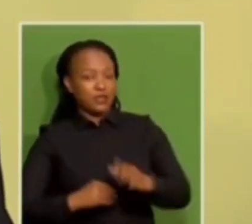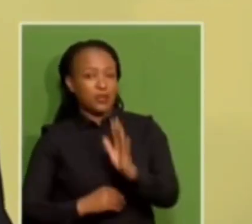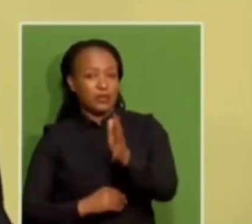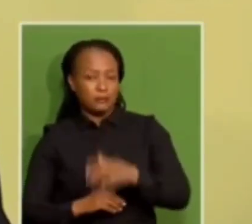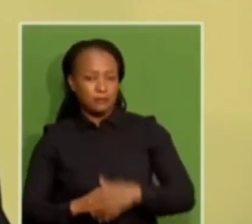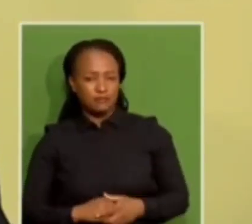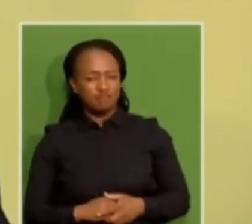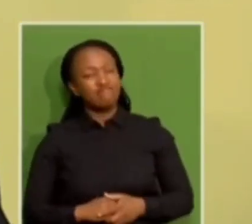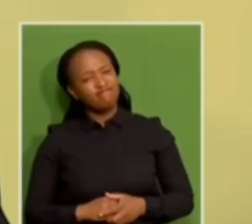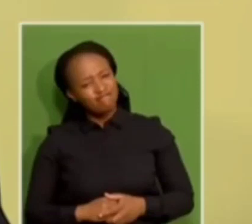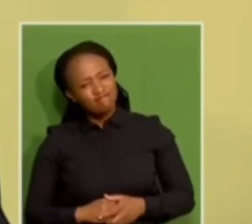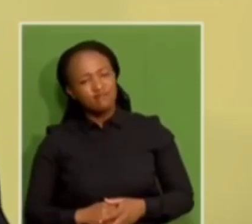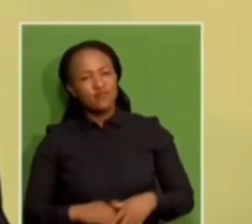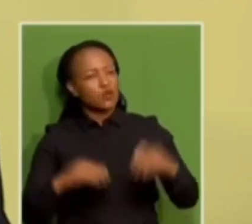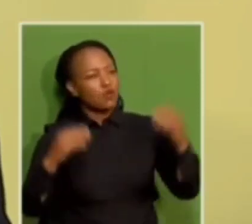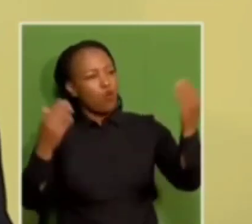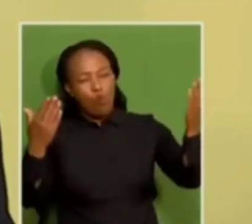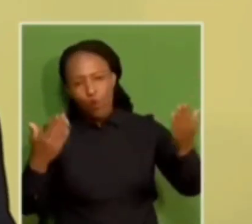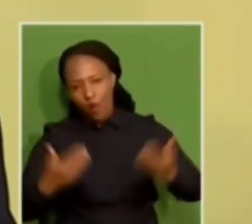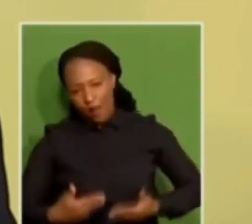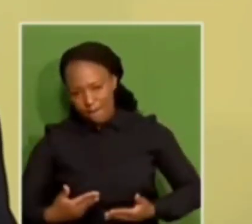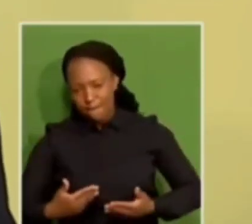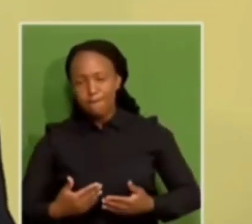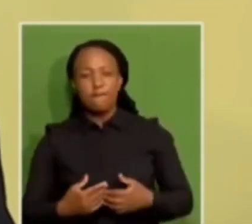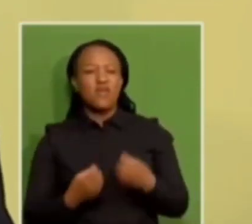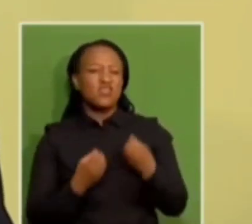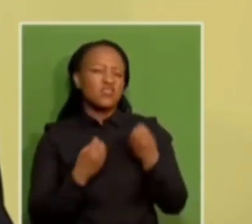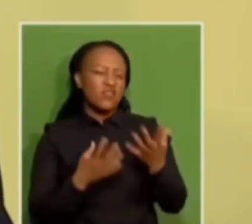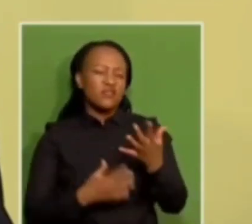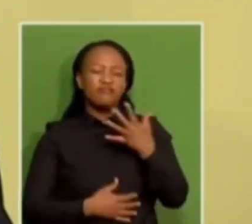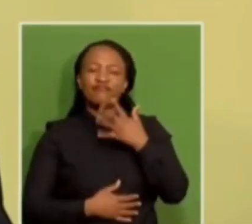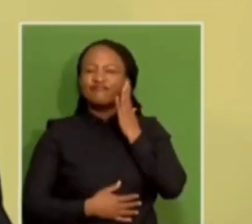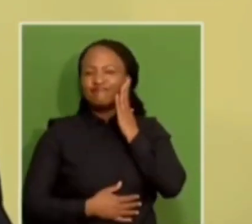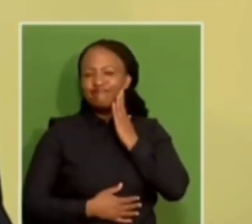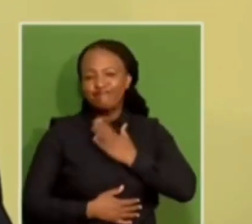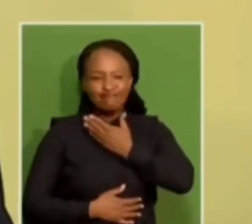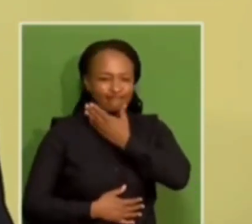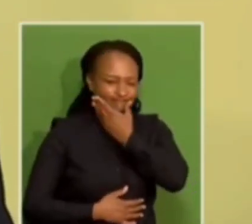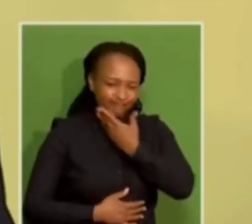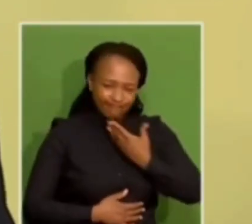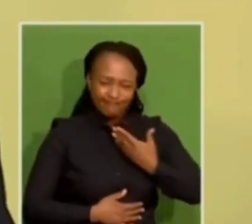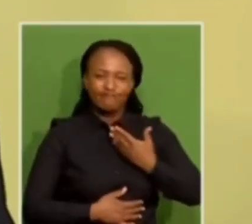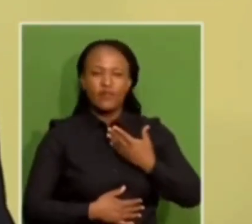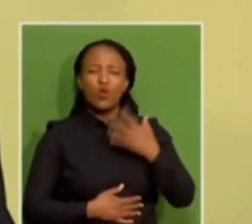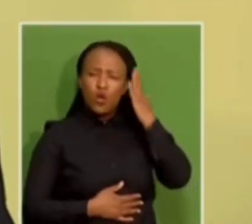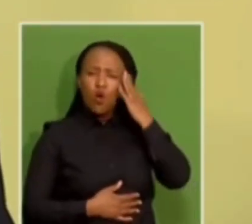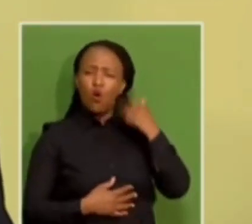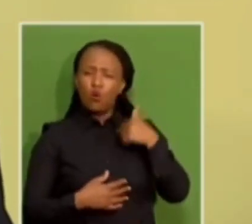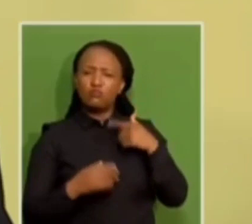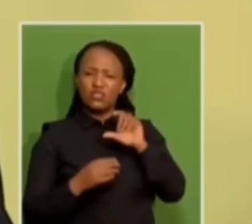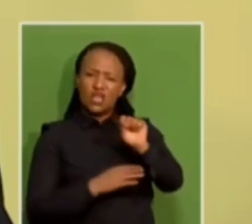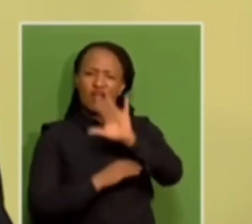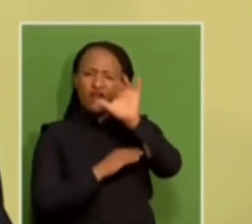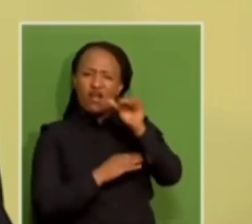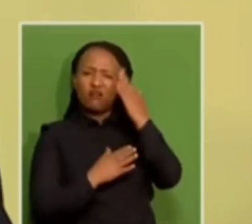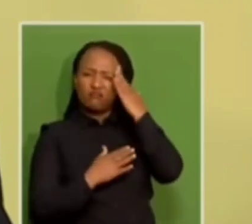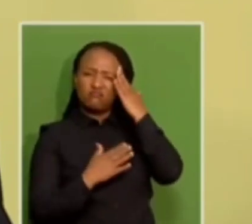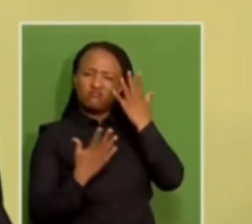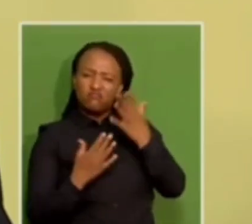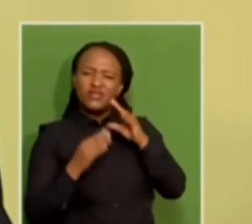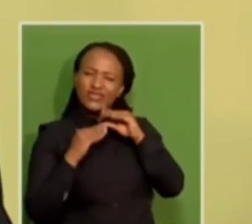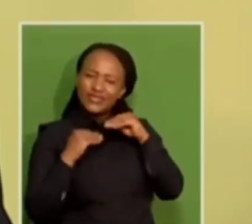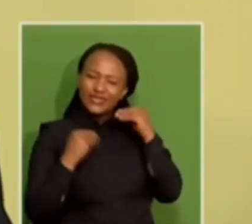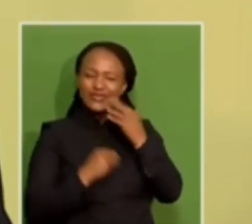Be Our Guests let us welcome them and give them the warmth and Hospitality that we are known